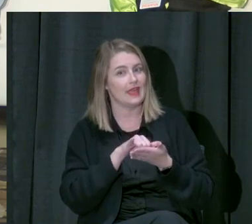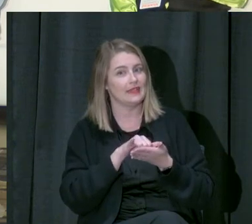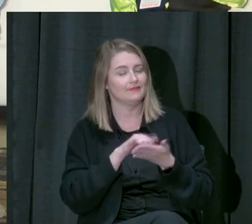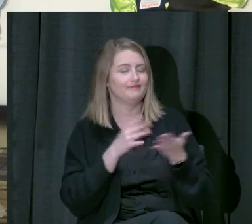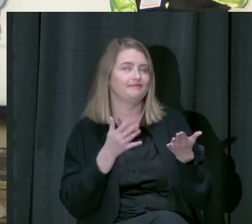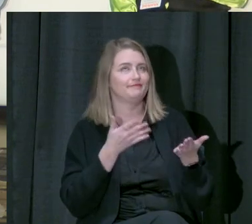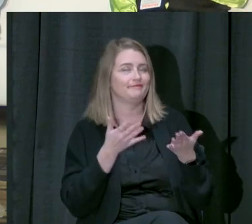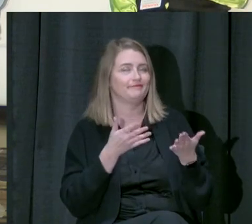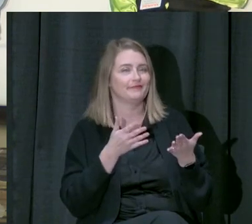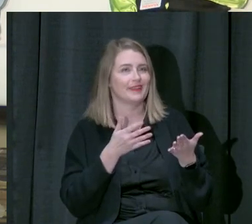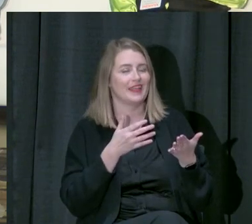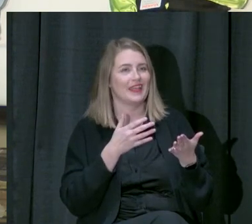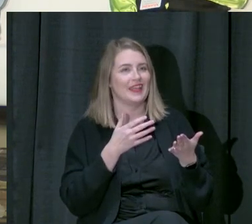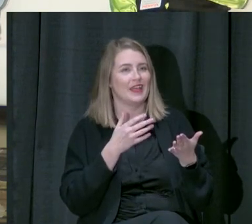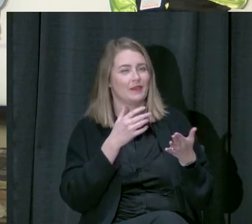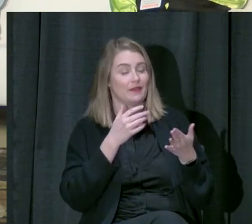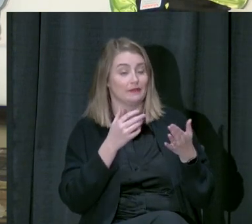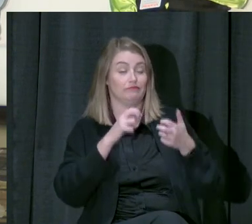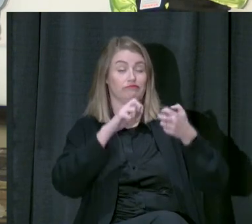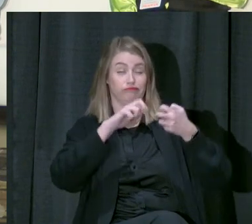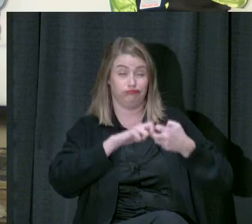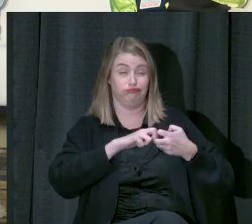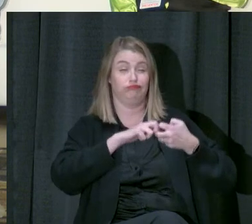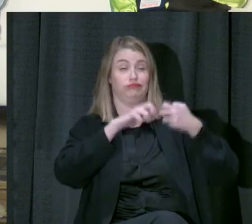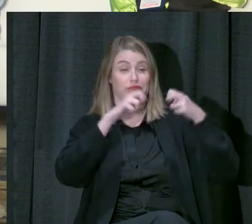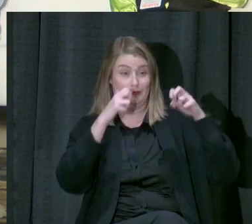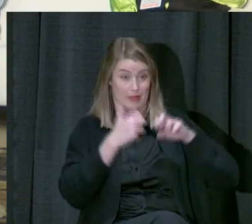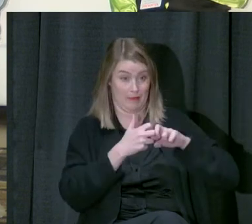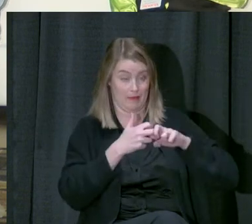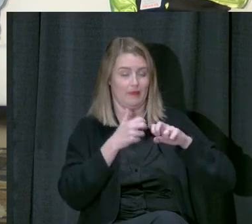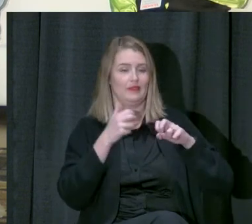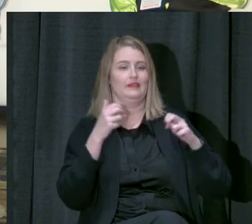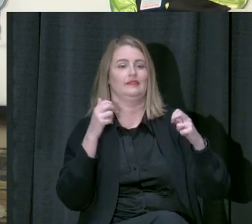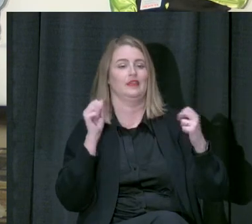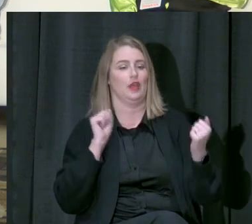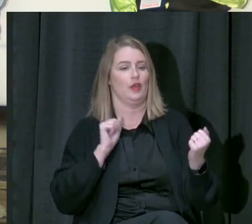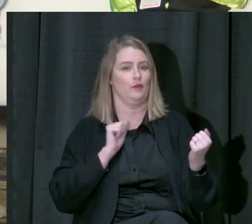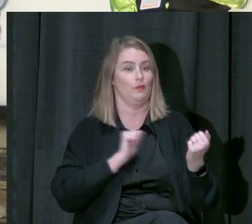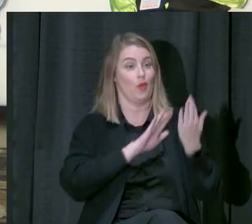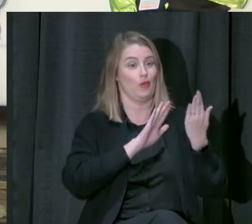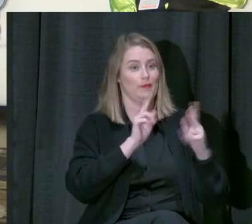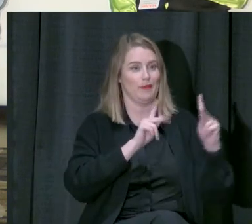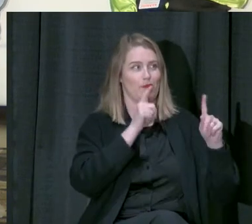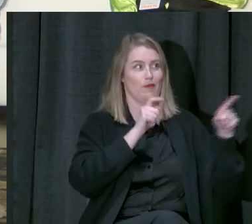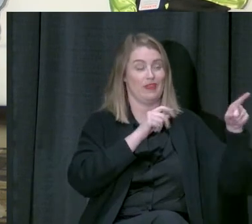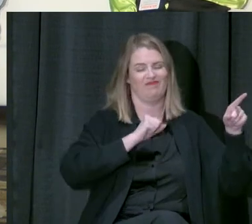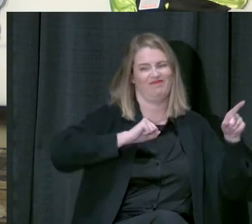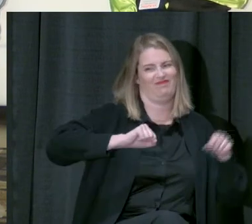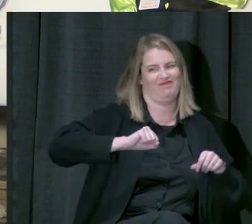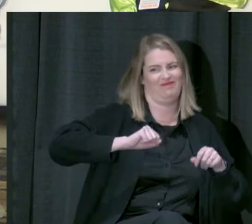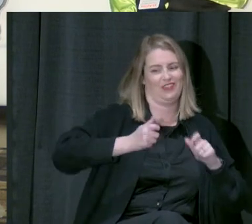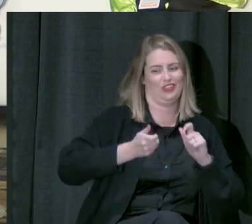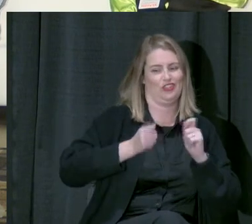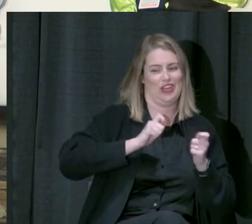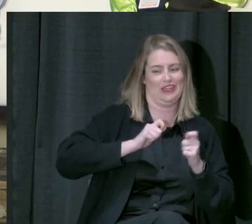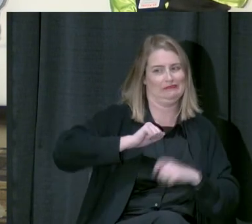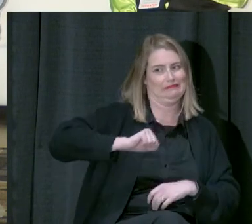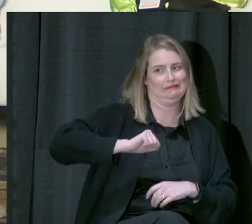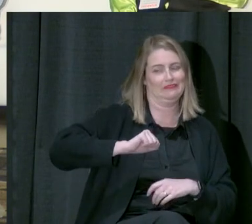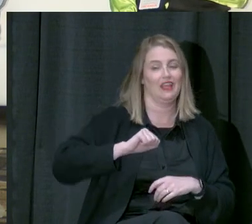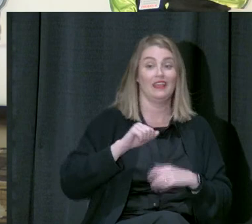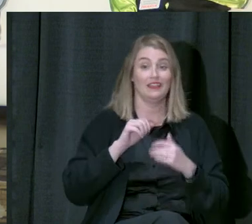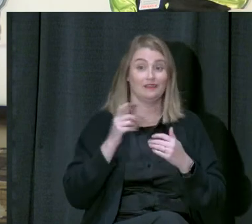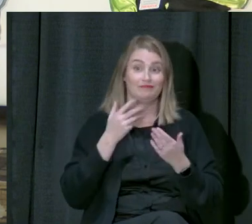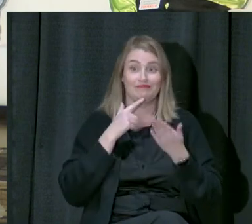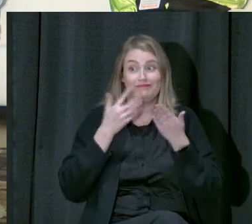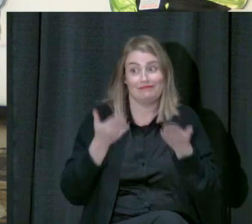I guess a big problem is approaching people who are resistant to change. Yep. So do you have a good suggestion of how do you